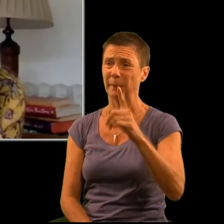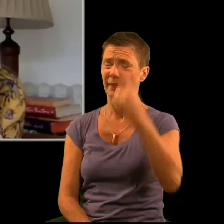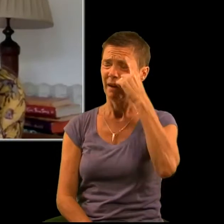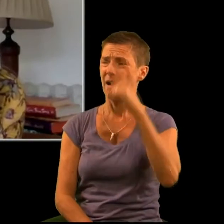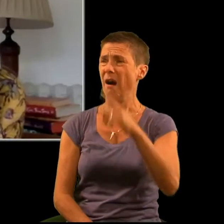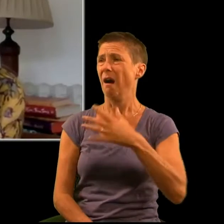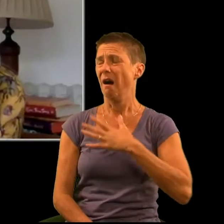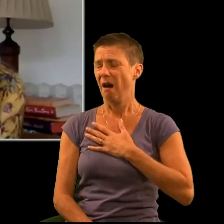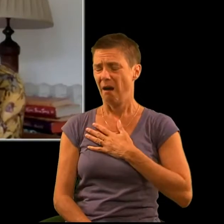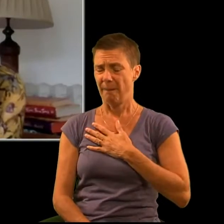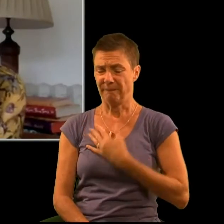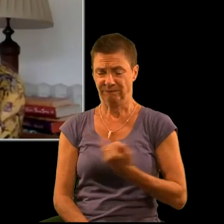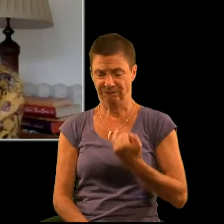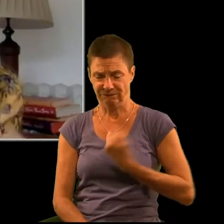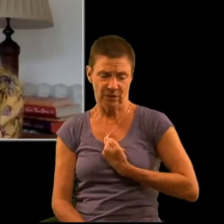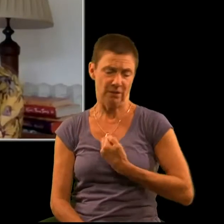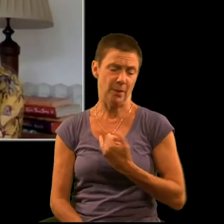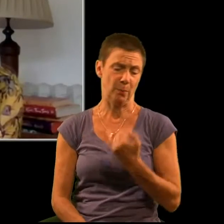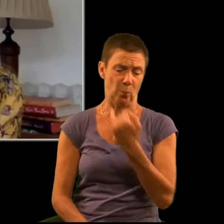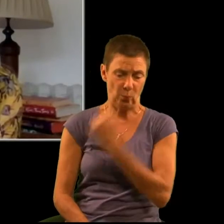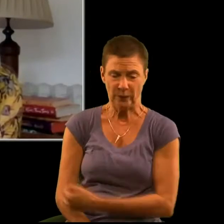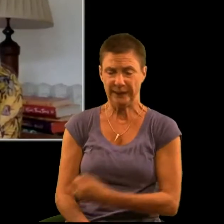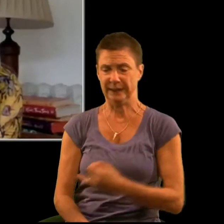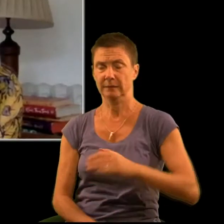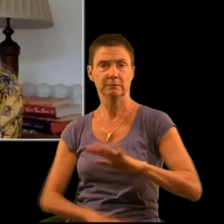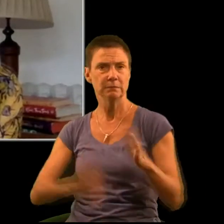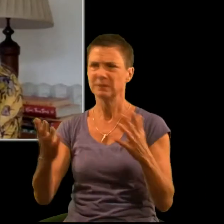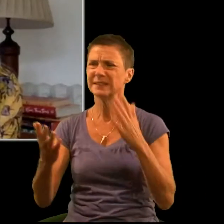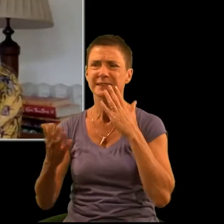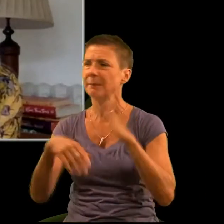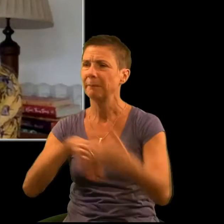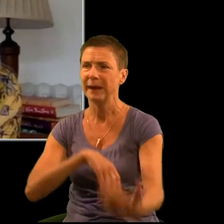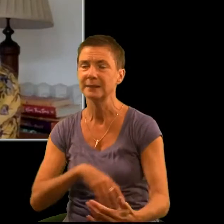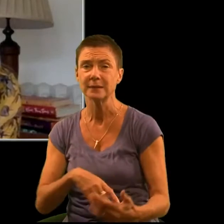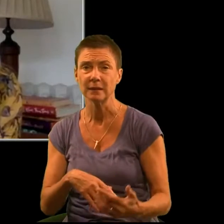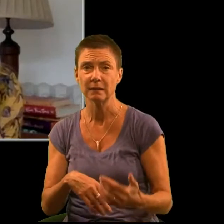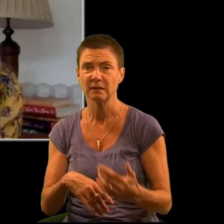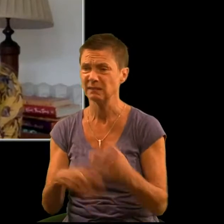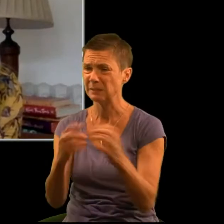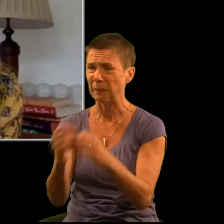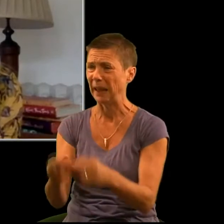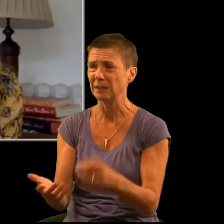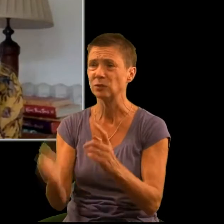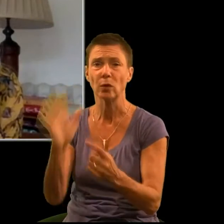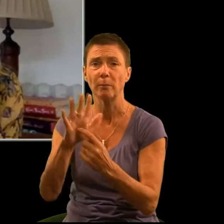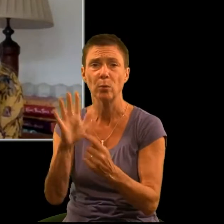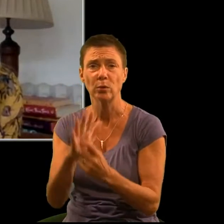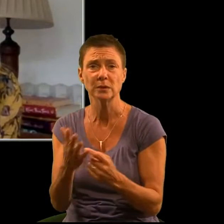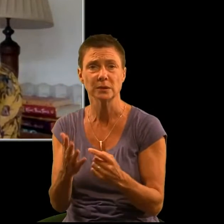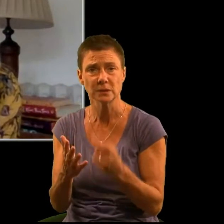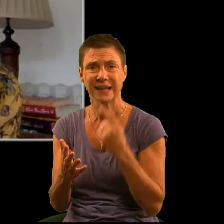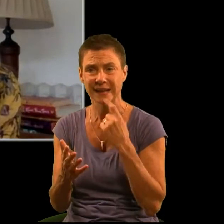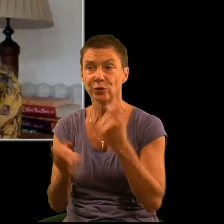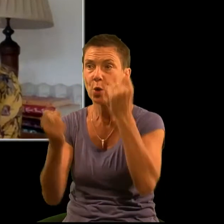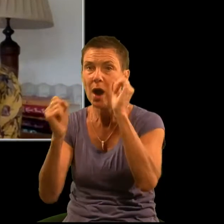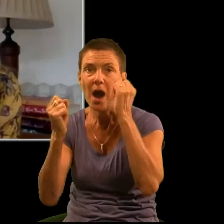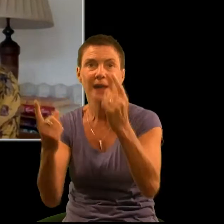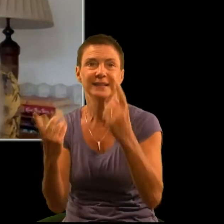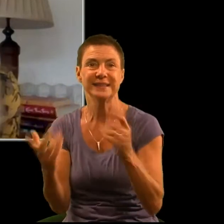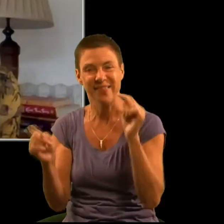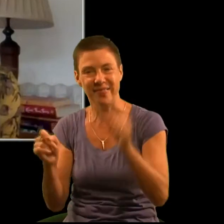it isn't about that. It's about your ideas. At the end of the day, it's not about your spelling, is it, Eoin? No.